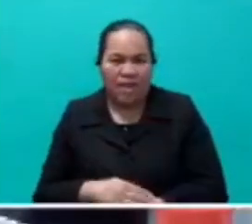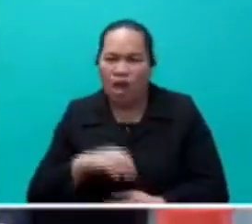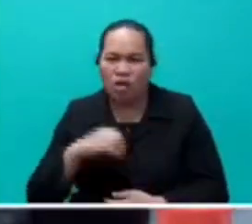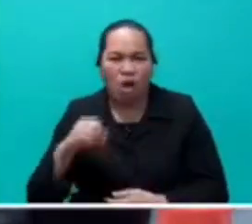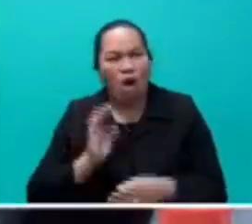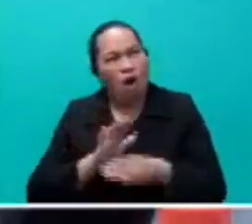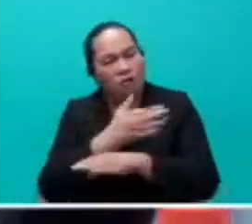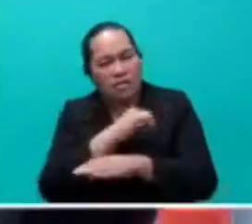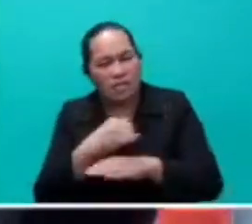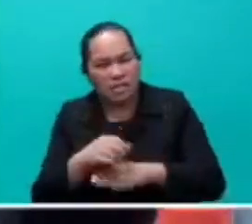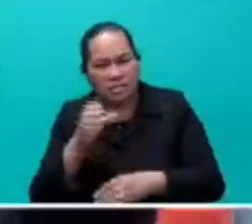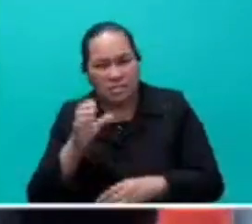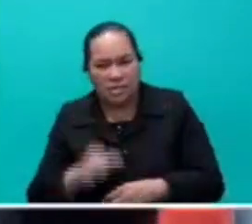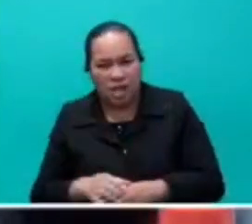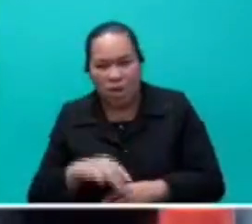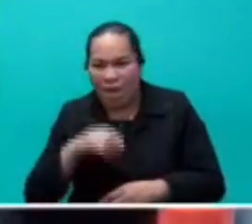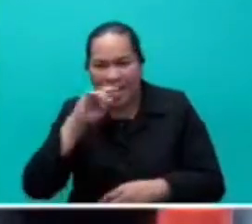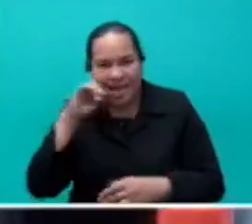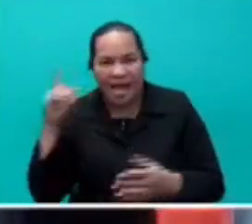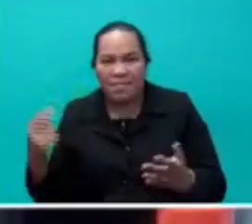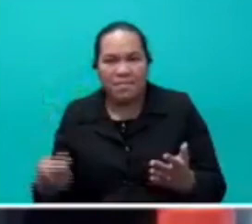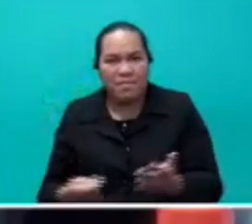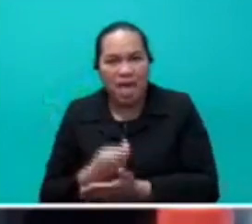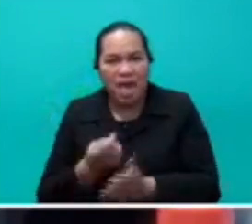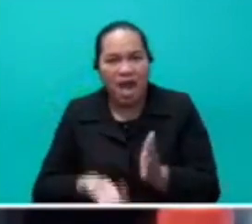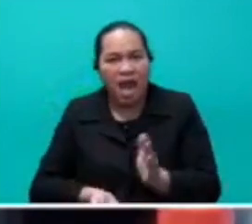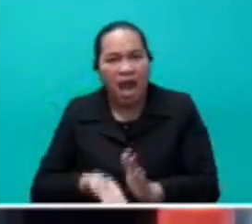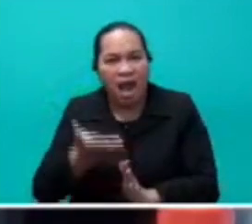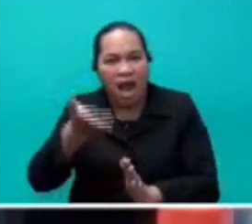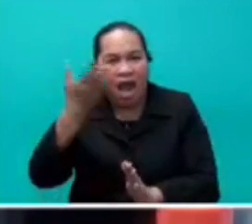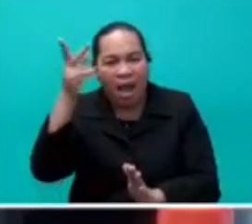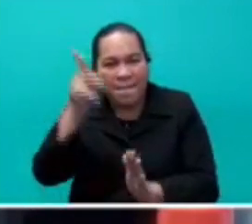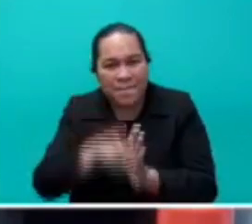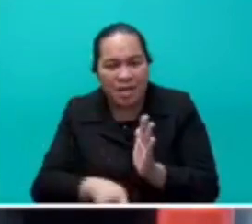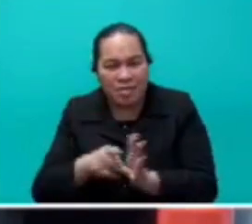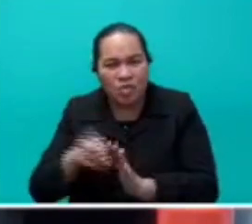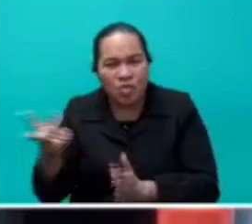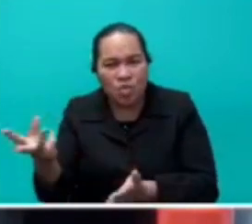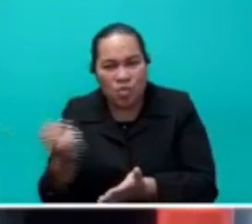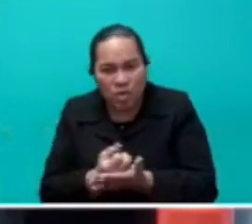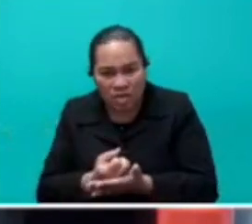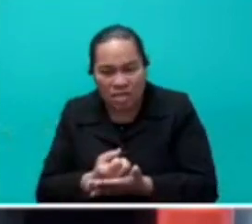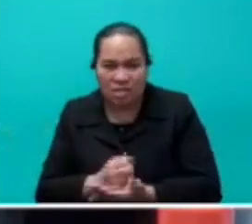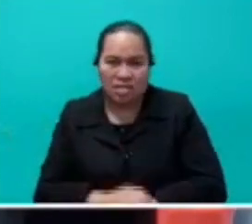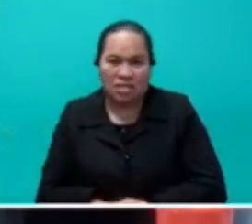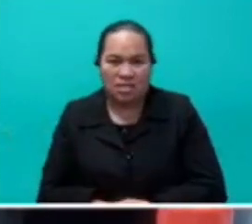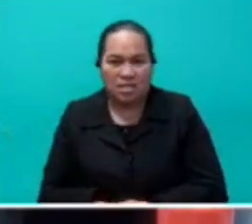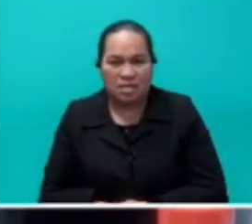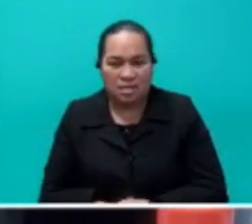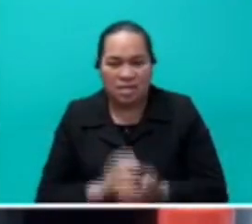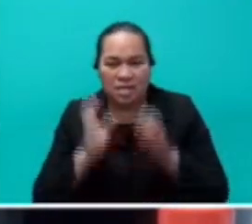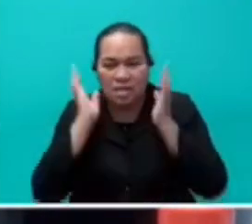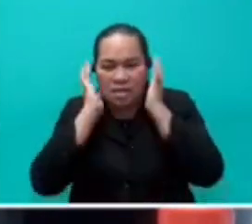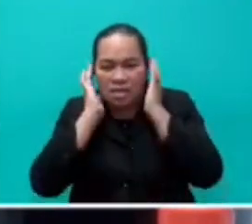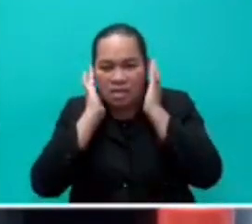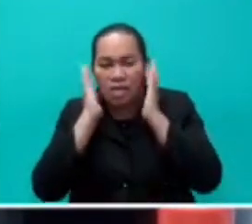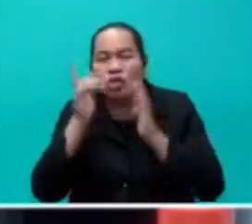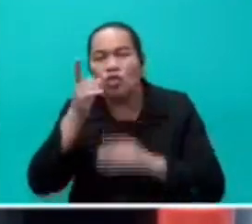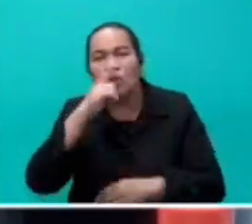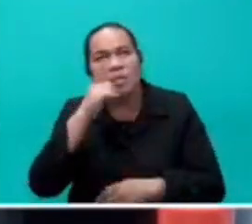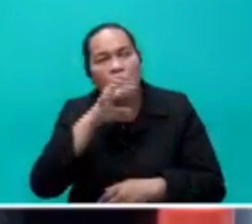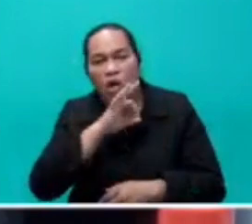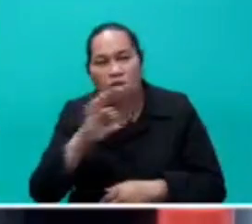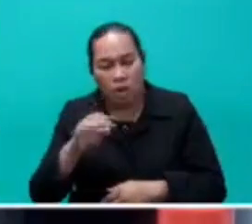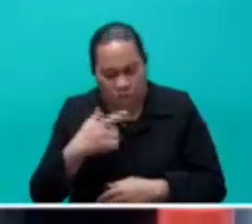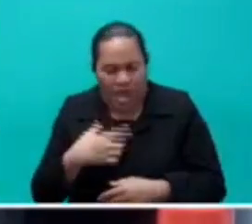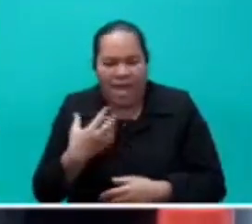we cannot allow to pay exorbitant salaries to people who are not resident when our